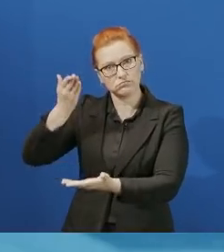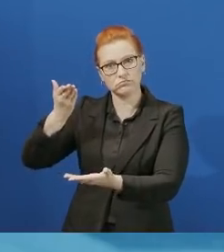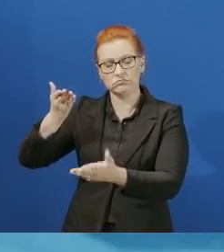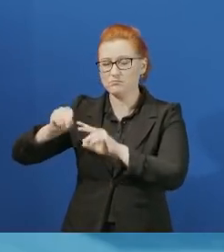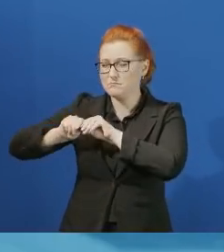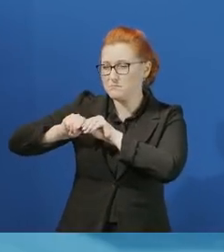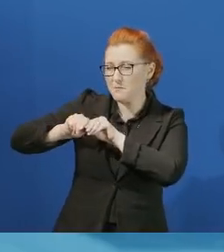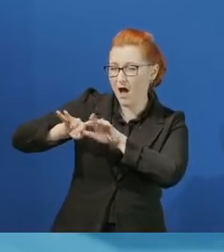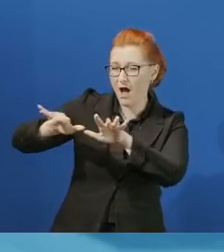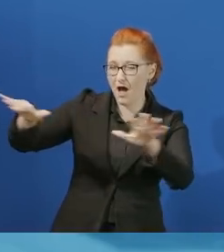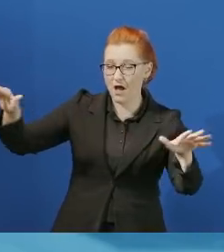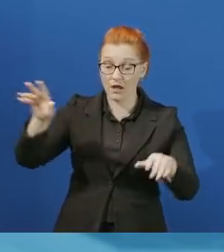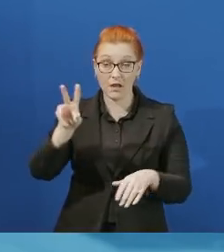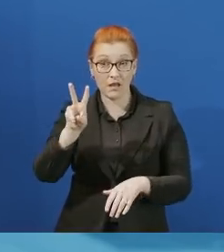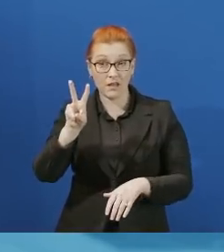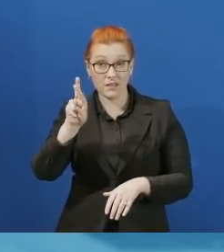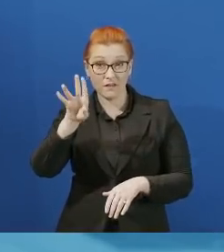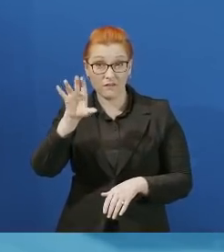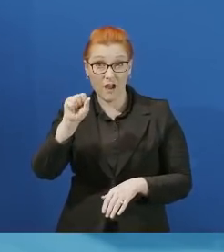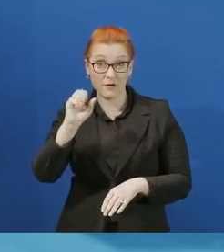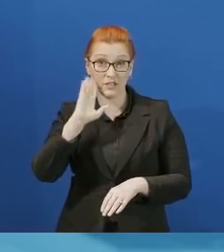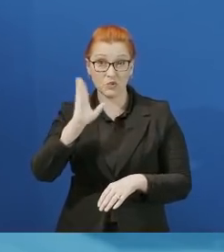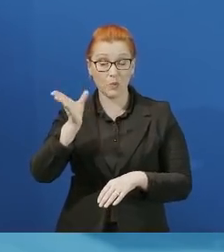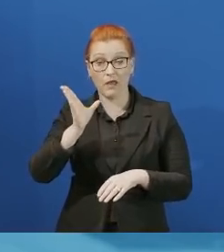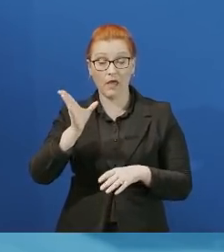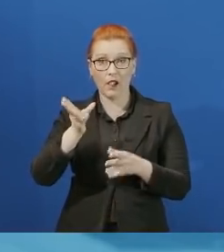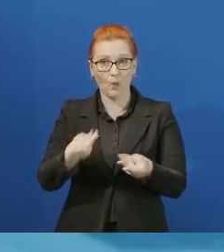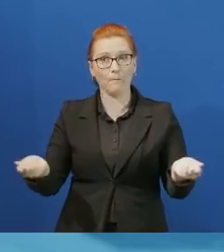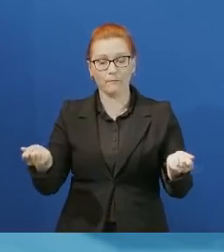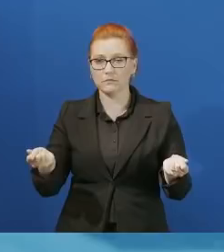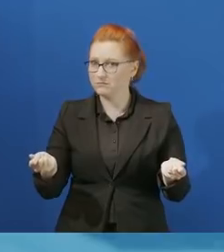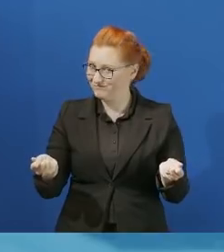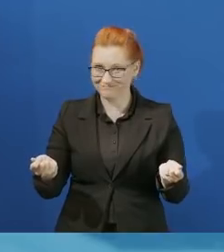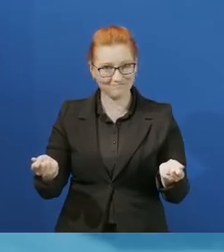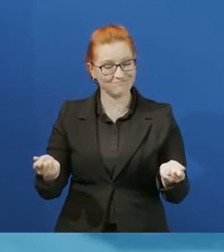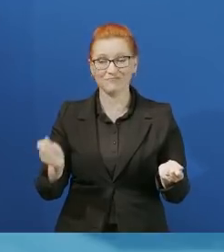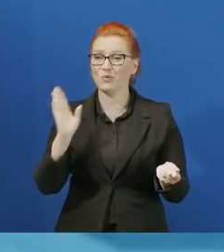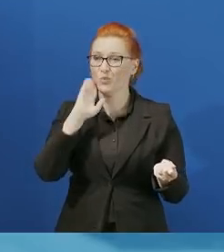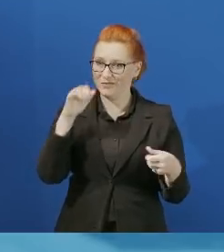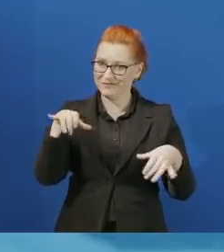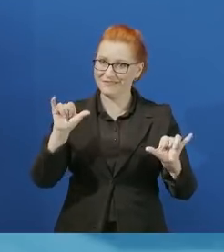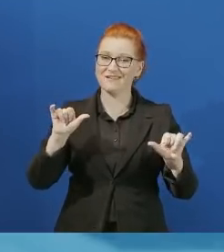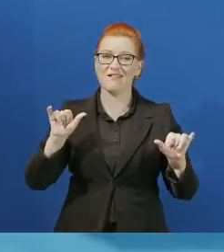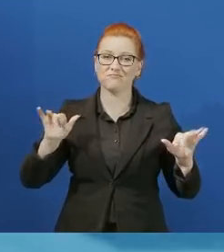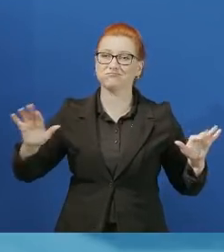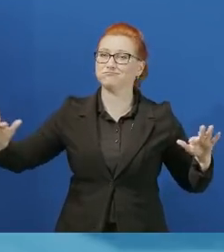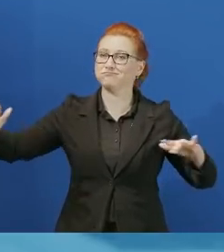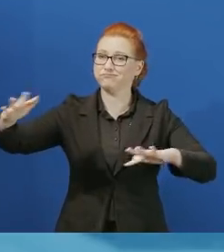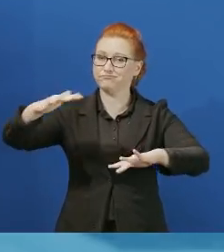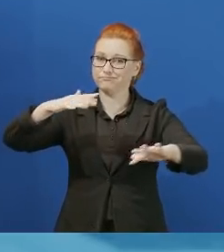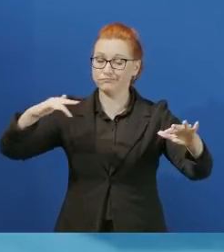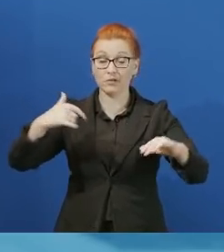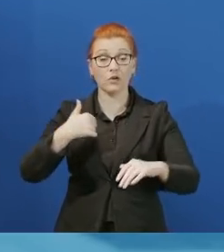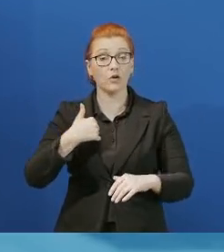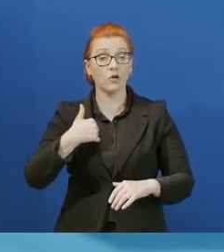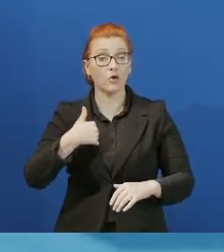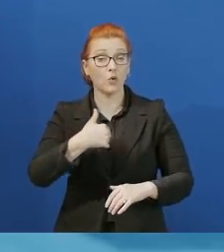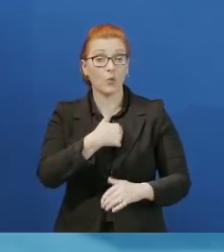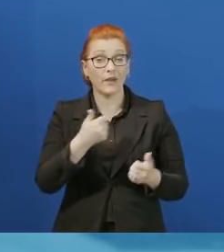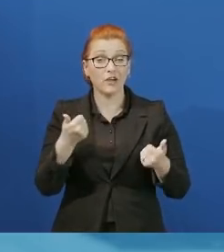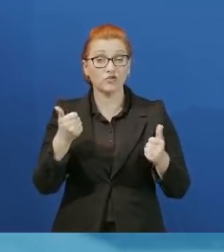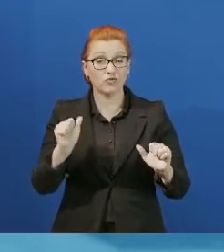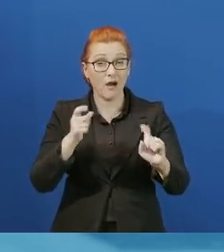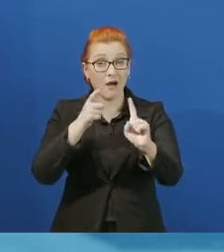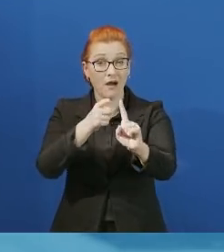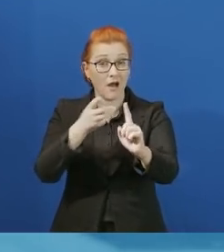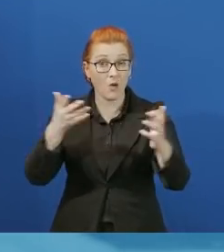going away. What we're going to do is mitigate the illnesses and reduce the deaths. You just saw